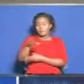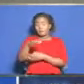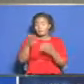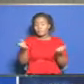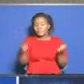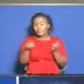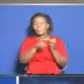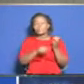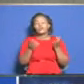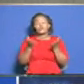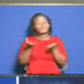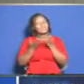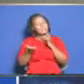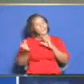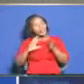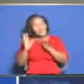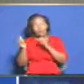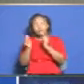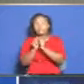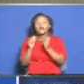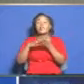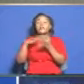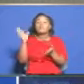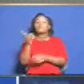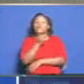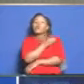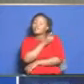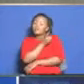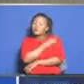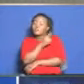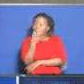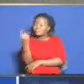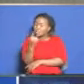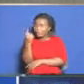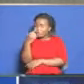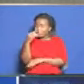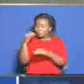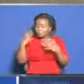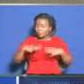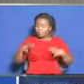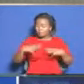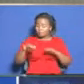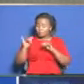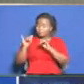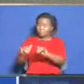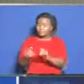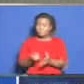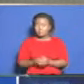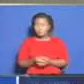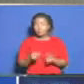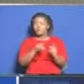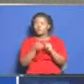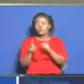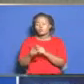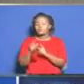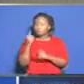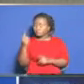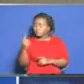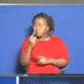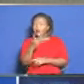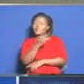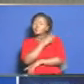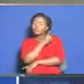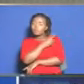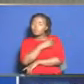We need at least 10 more doctors in our isolation units only. I think we need, per doctor, we need at